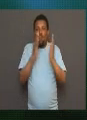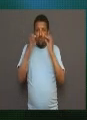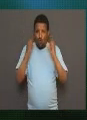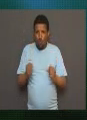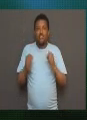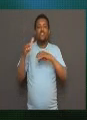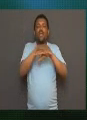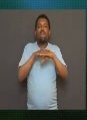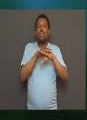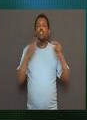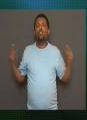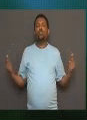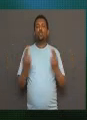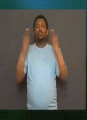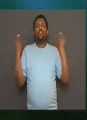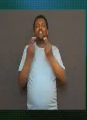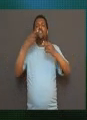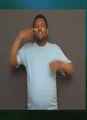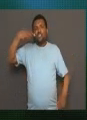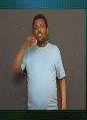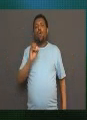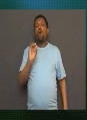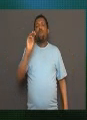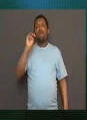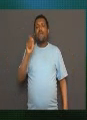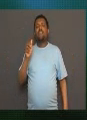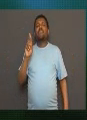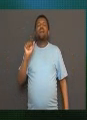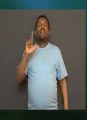of the developable surface used,